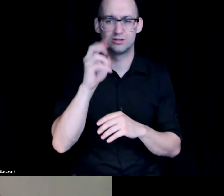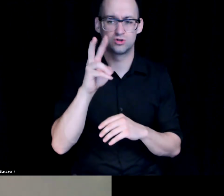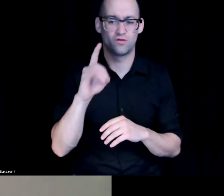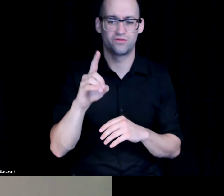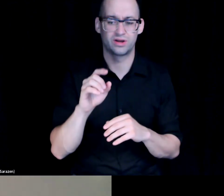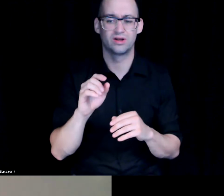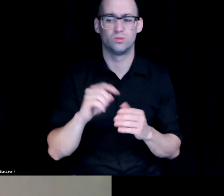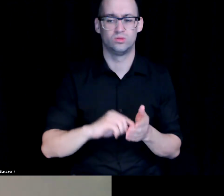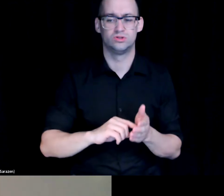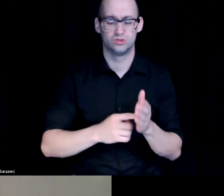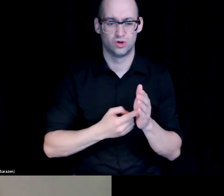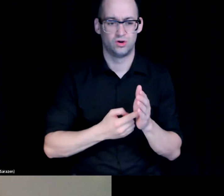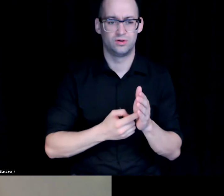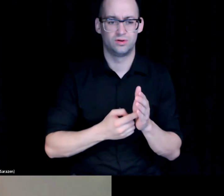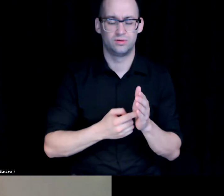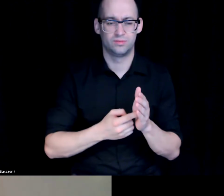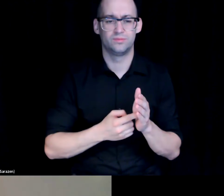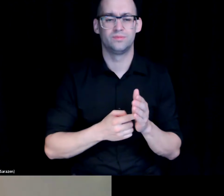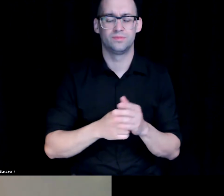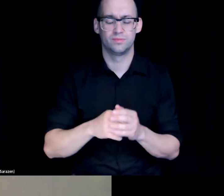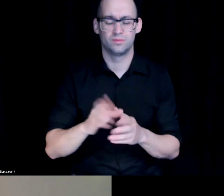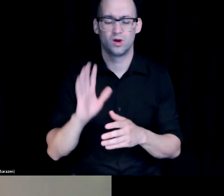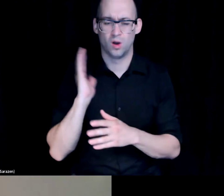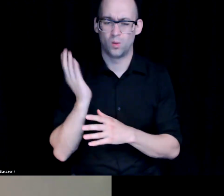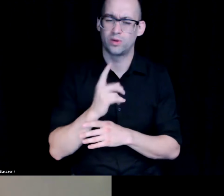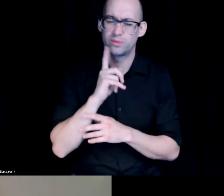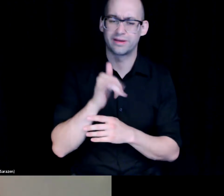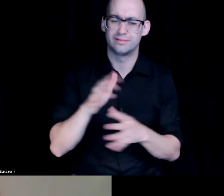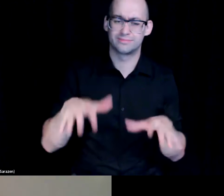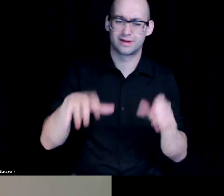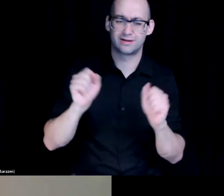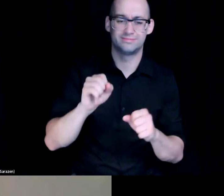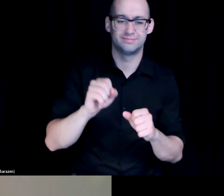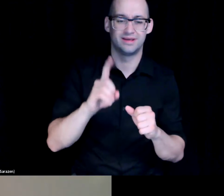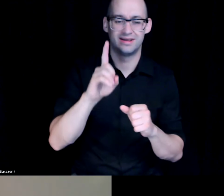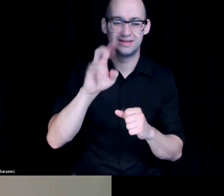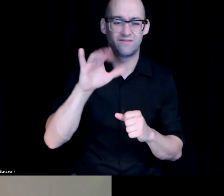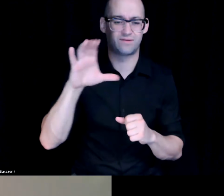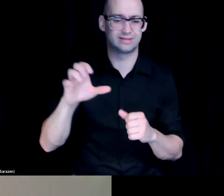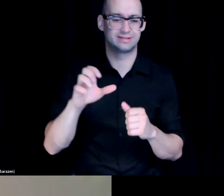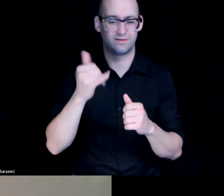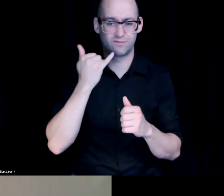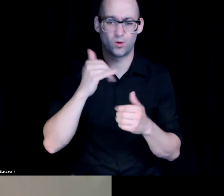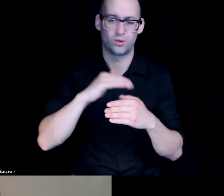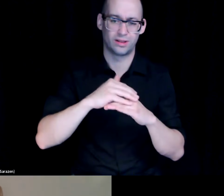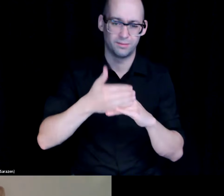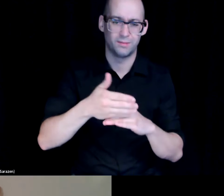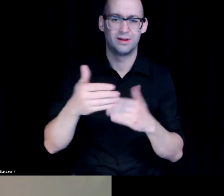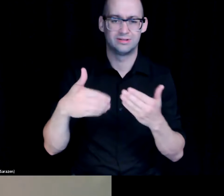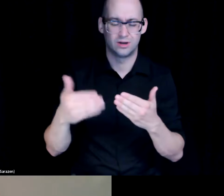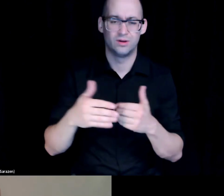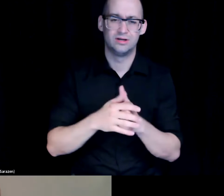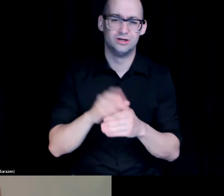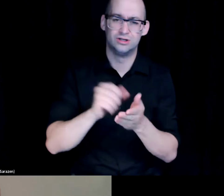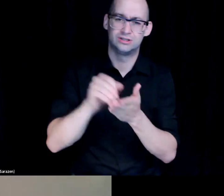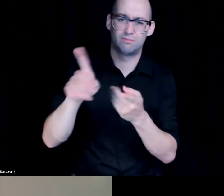launched a program called Home Connect, where we procured devices, configured them, shipped them out to learners, and then delivered